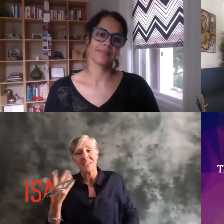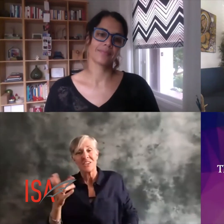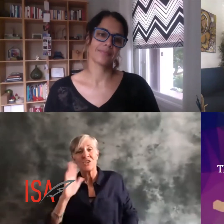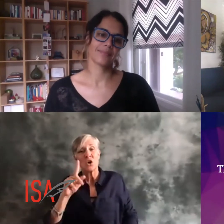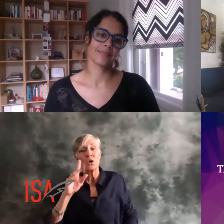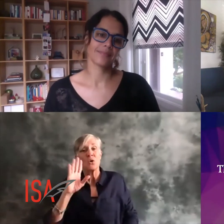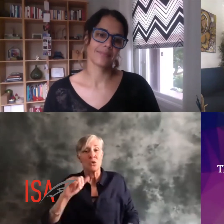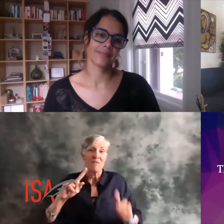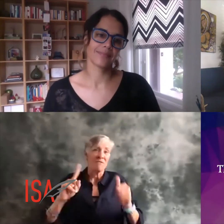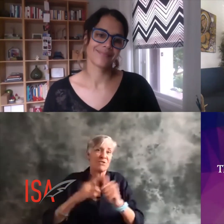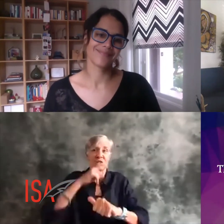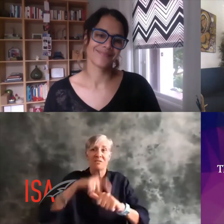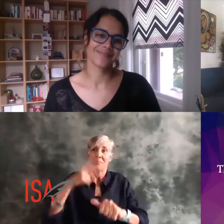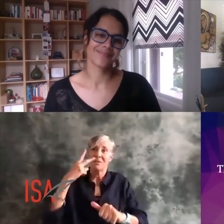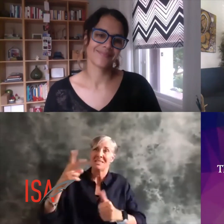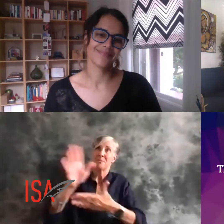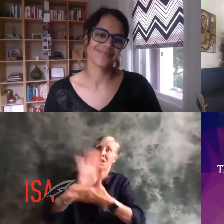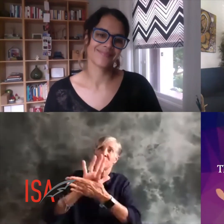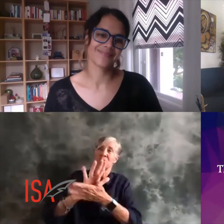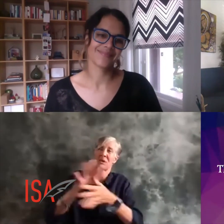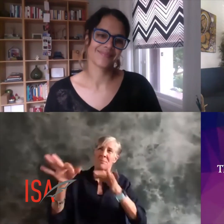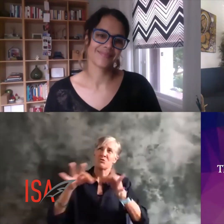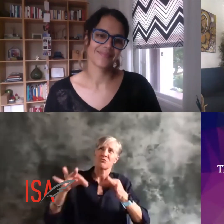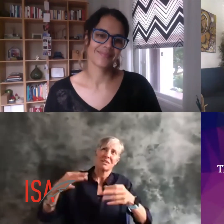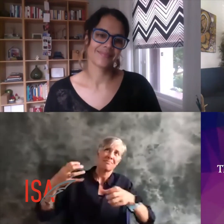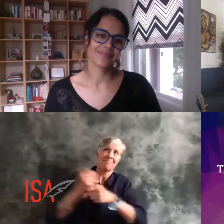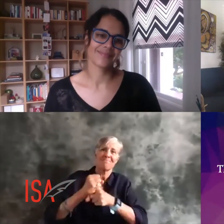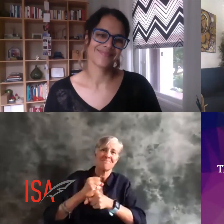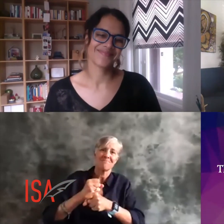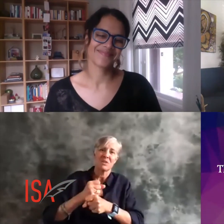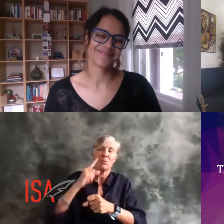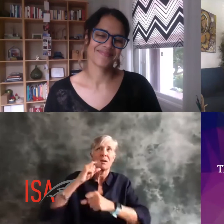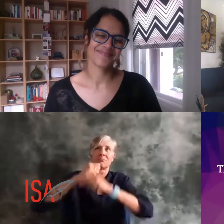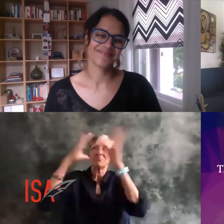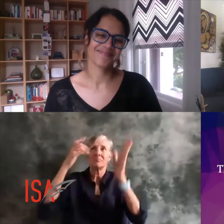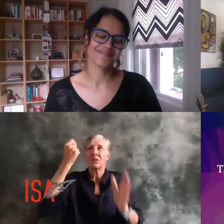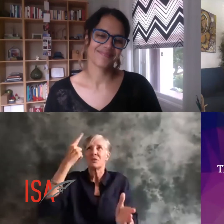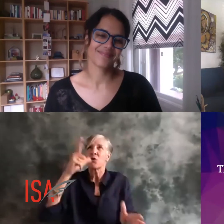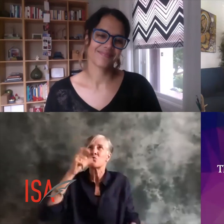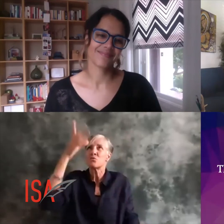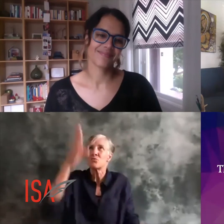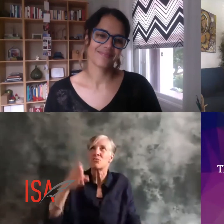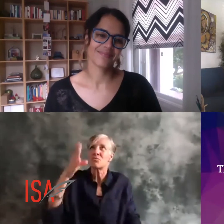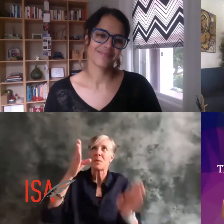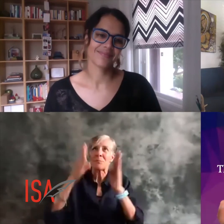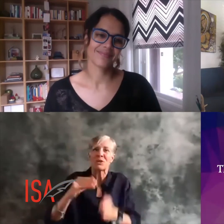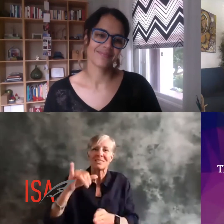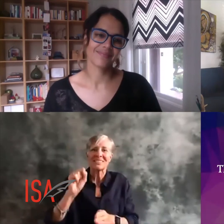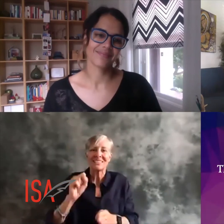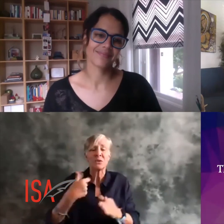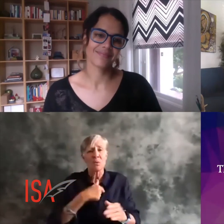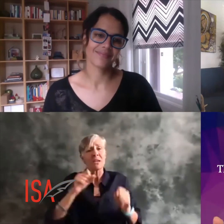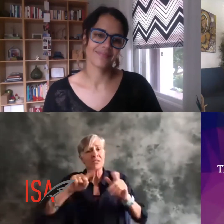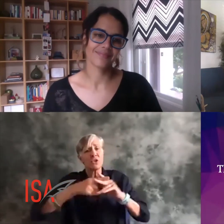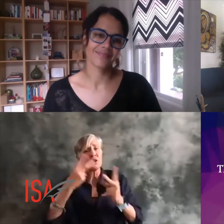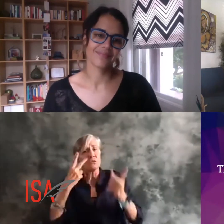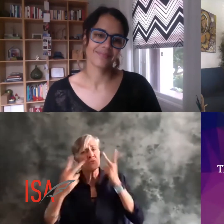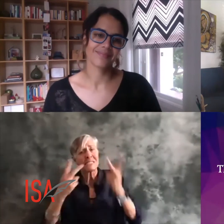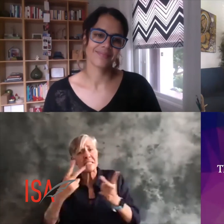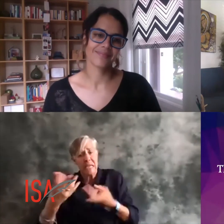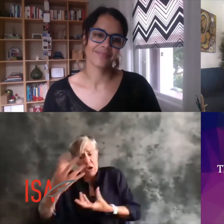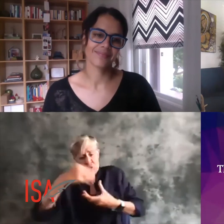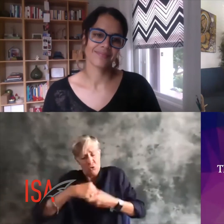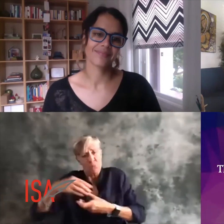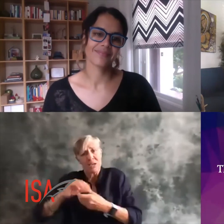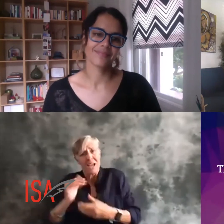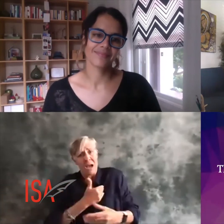them on screen and give them a brief description so we kind of get a context who they are, we can start seeing that and incorporate that into